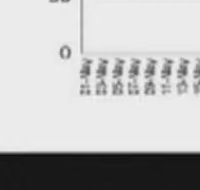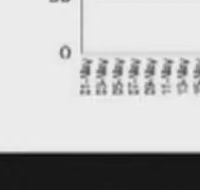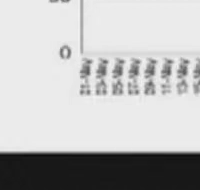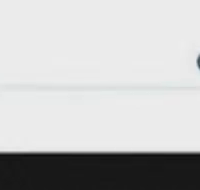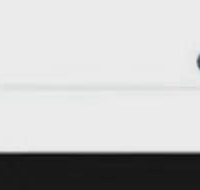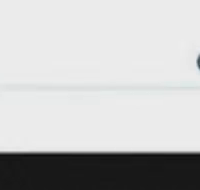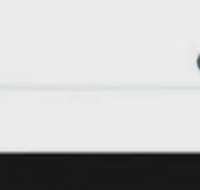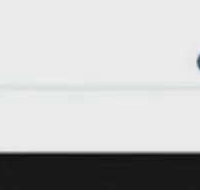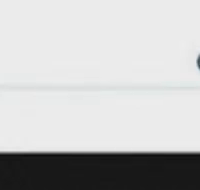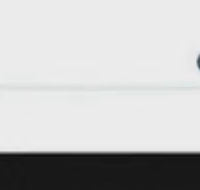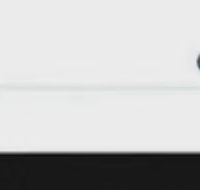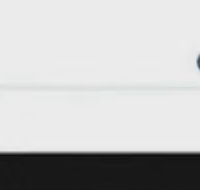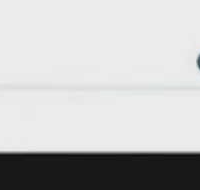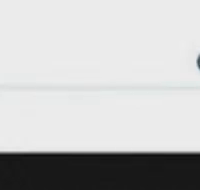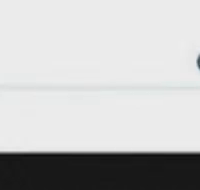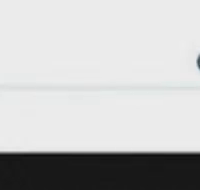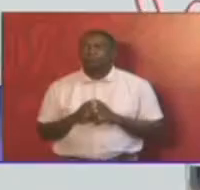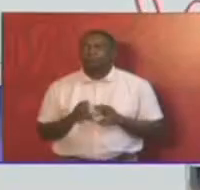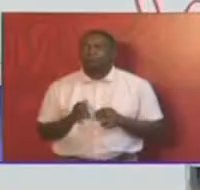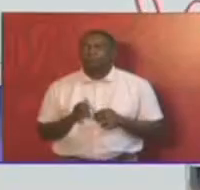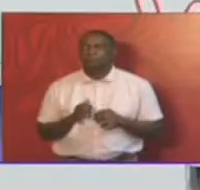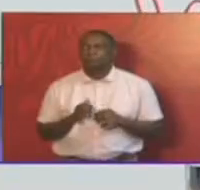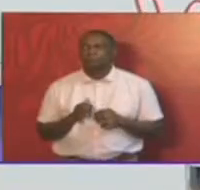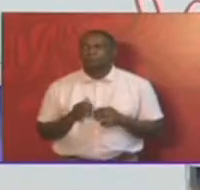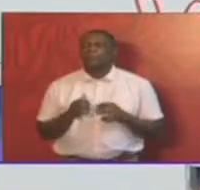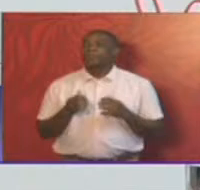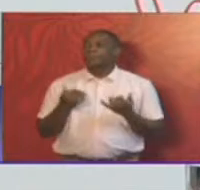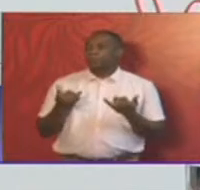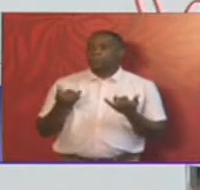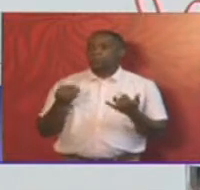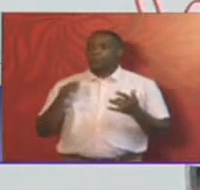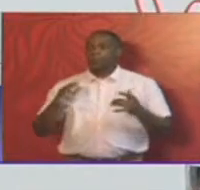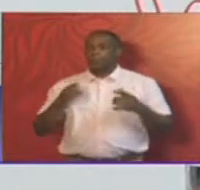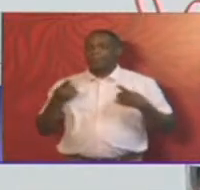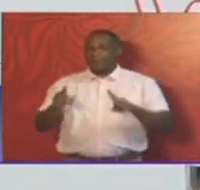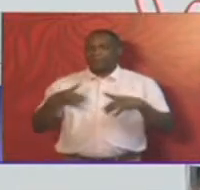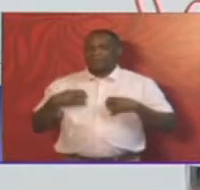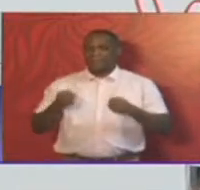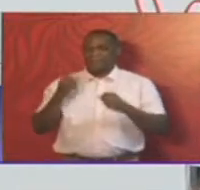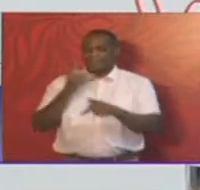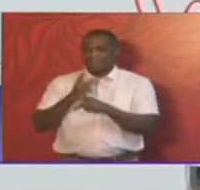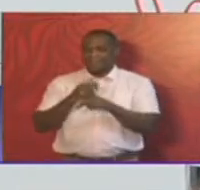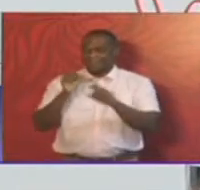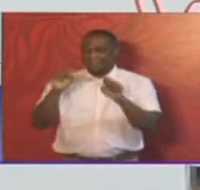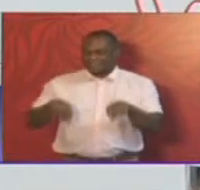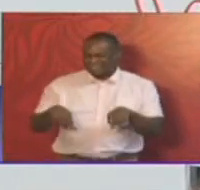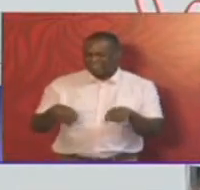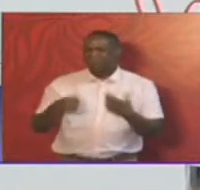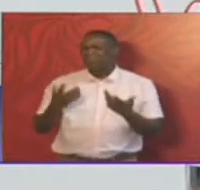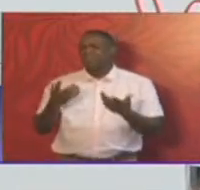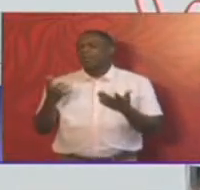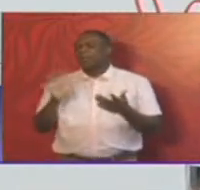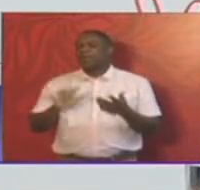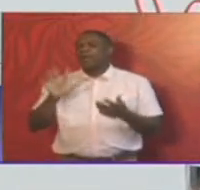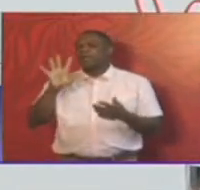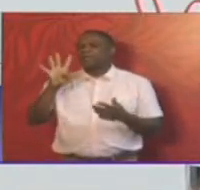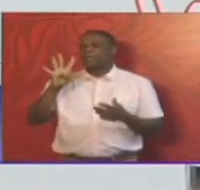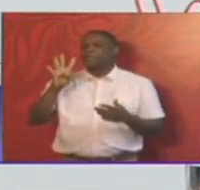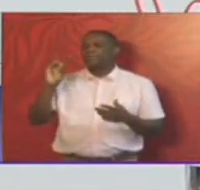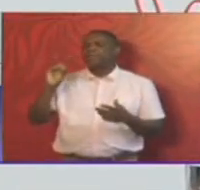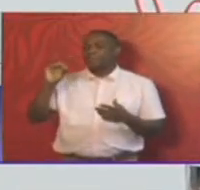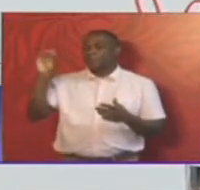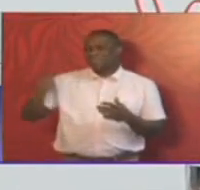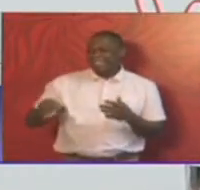about 40% overall occupancy. We have noticed this consistent trend since